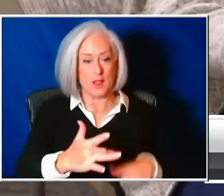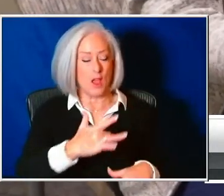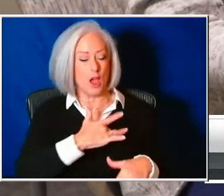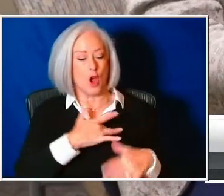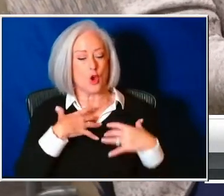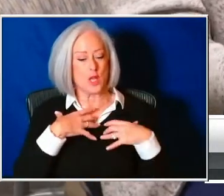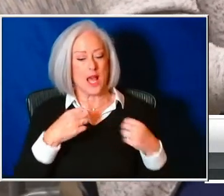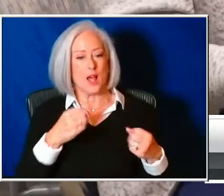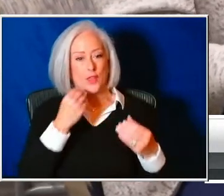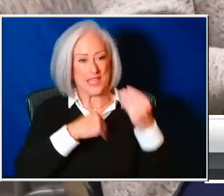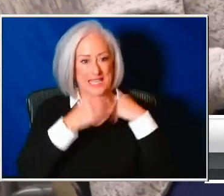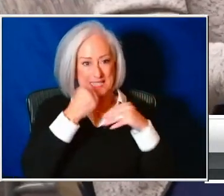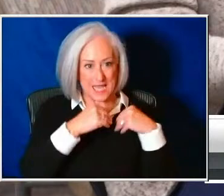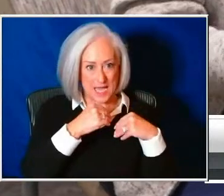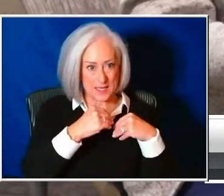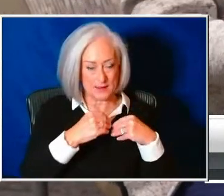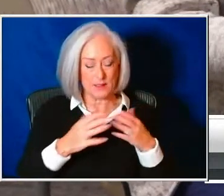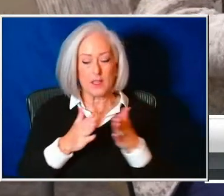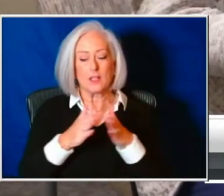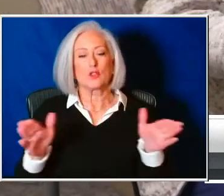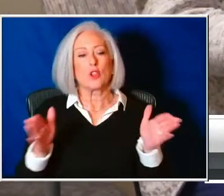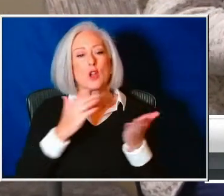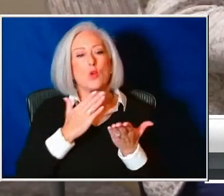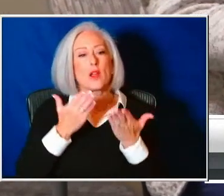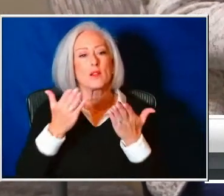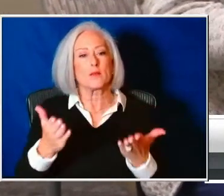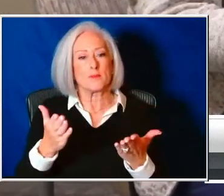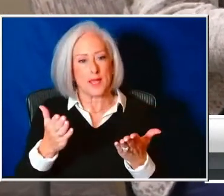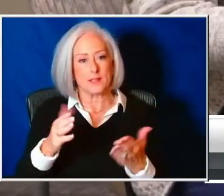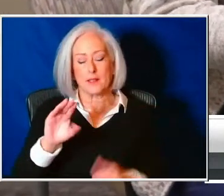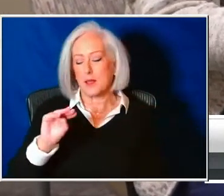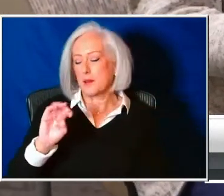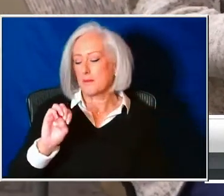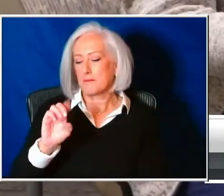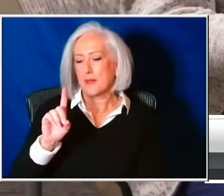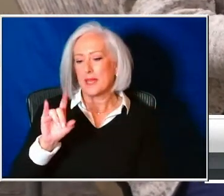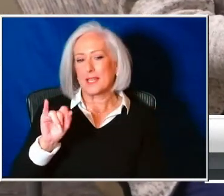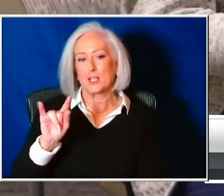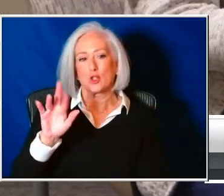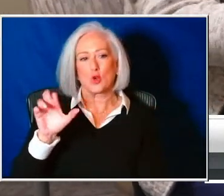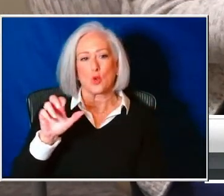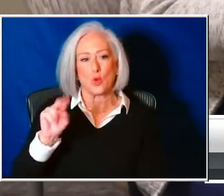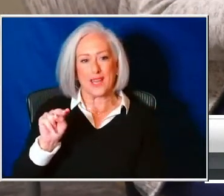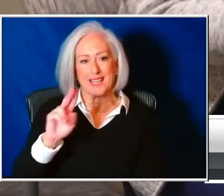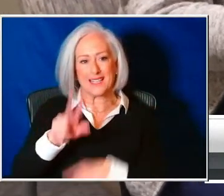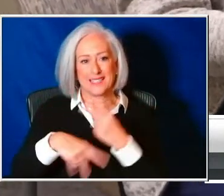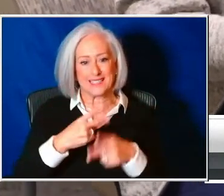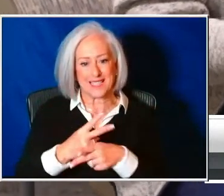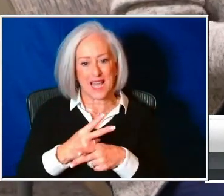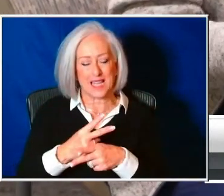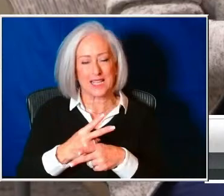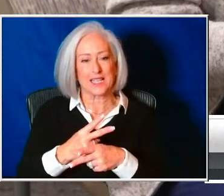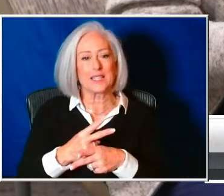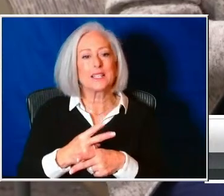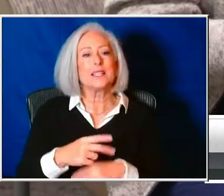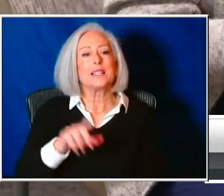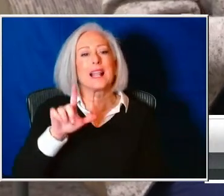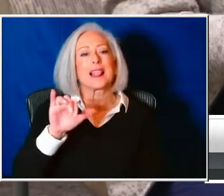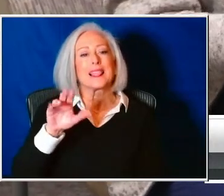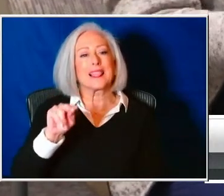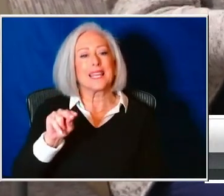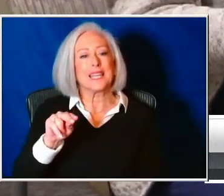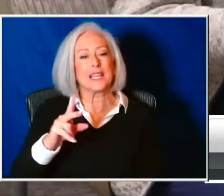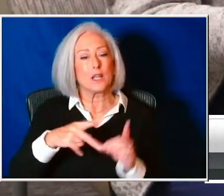general recommendation is a whole foods-based Mediterranean-style diet, so lean protein, healthy fats, and